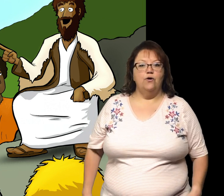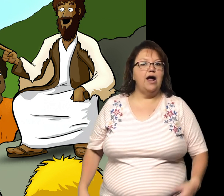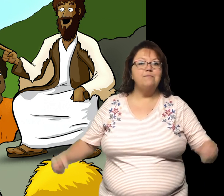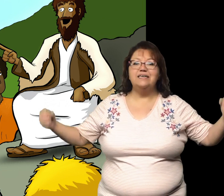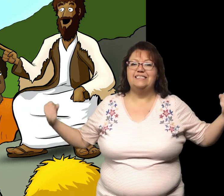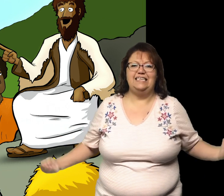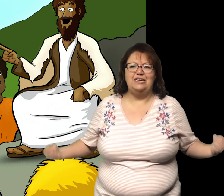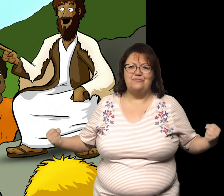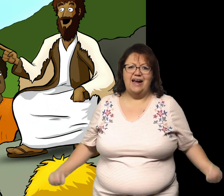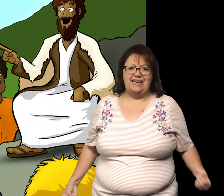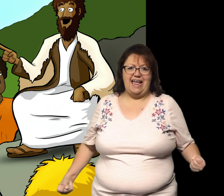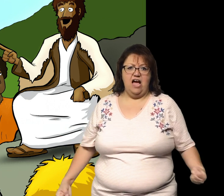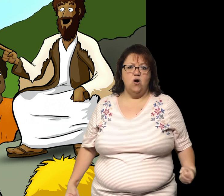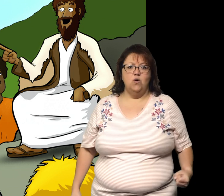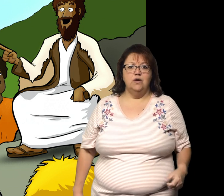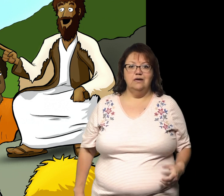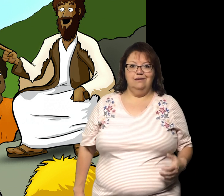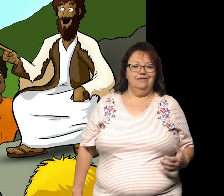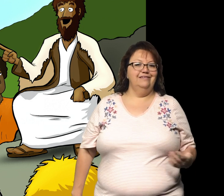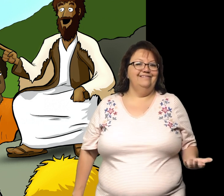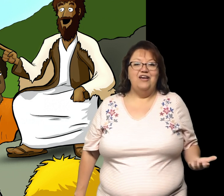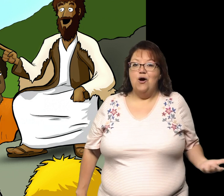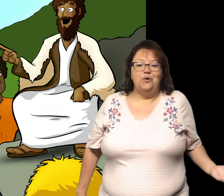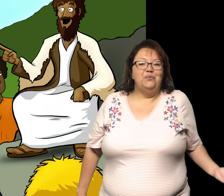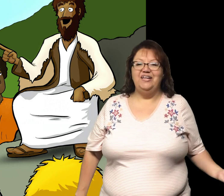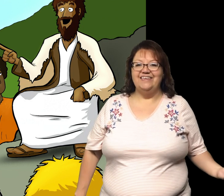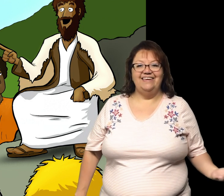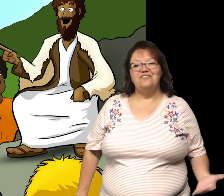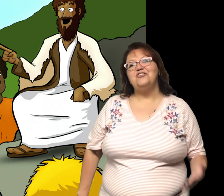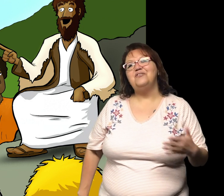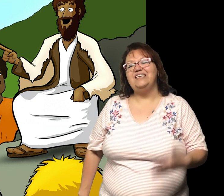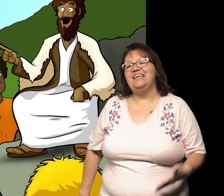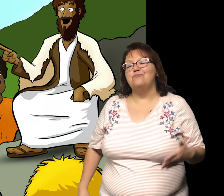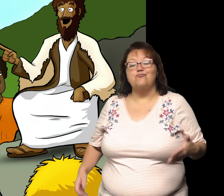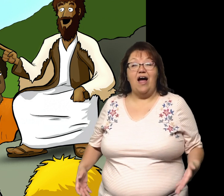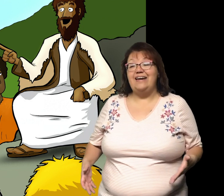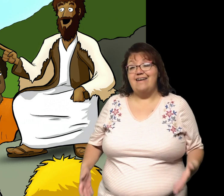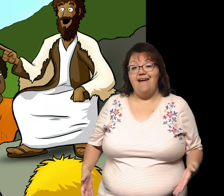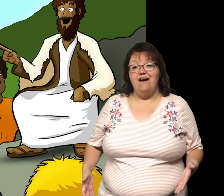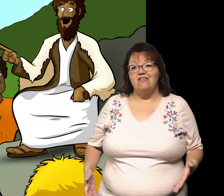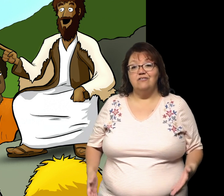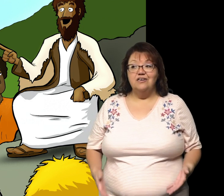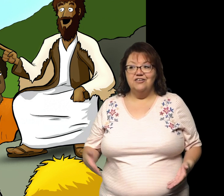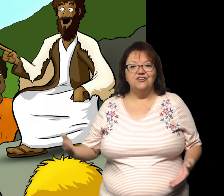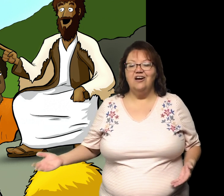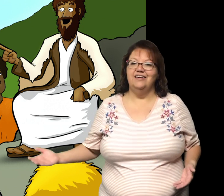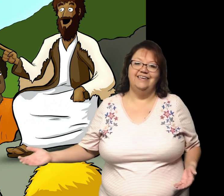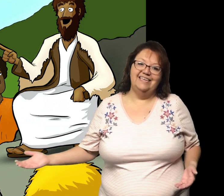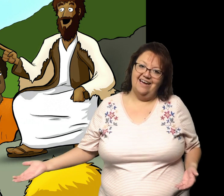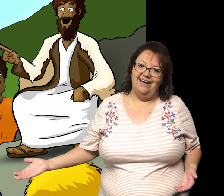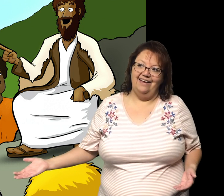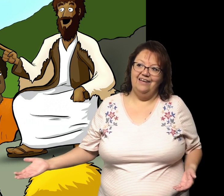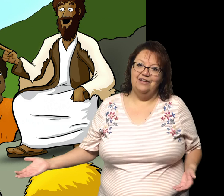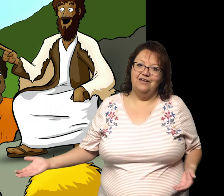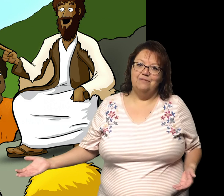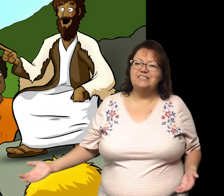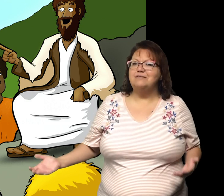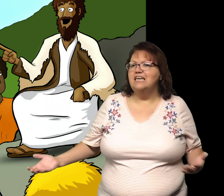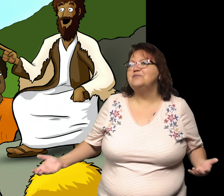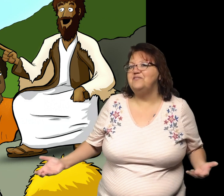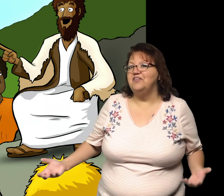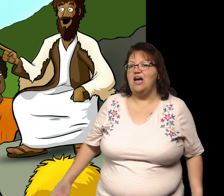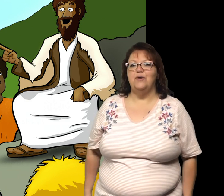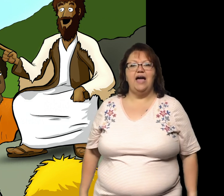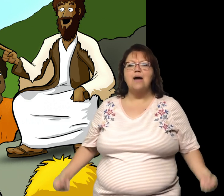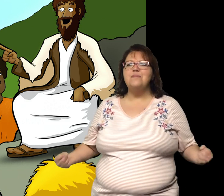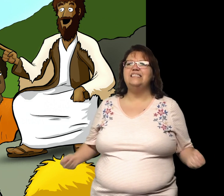death, or I must eat right now. Well, really, if you don't eat right now, you're not going to die. But